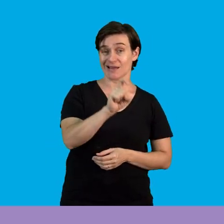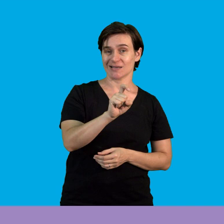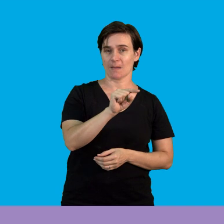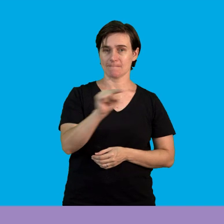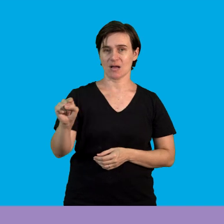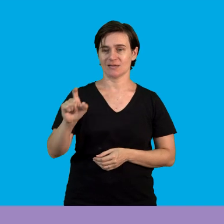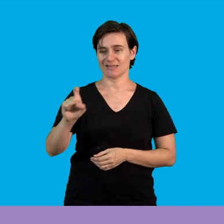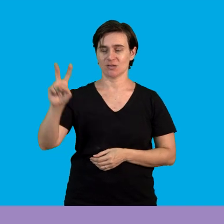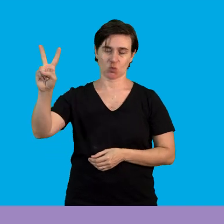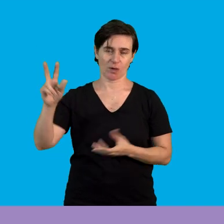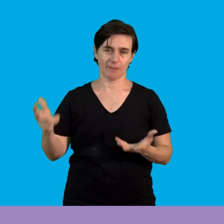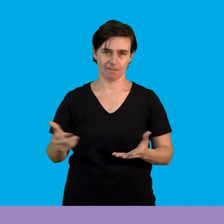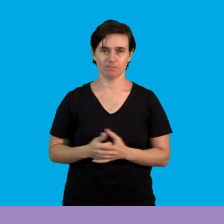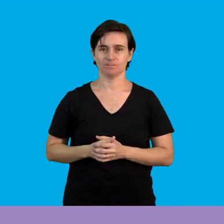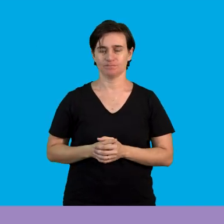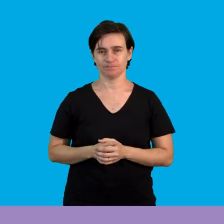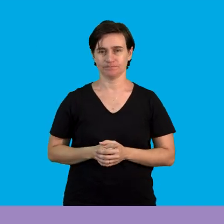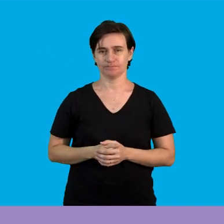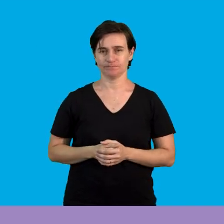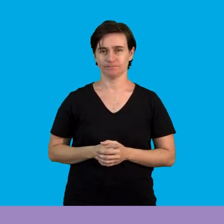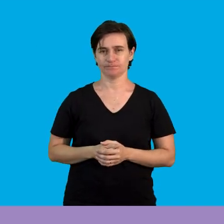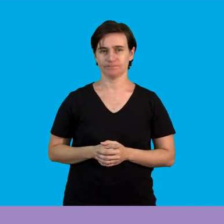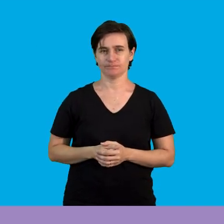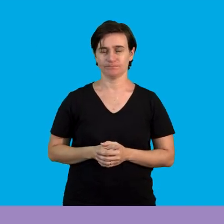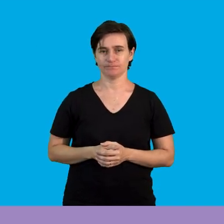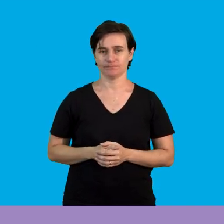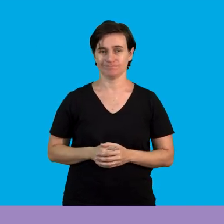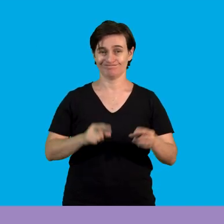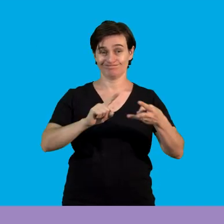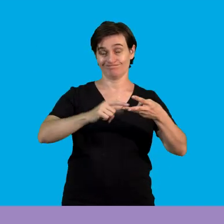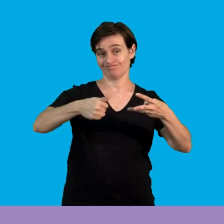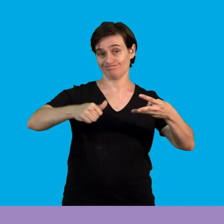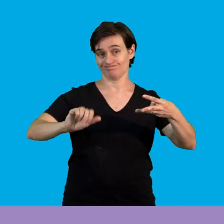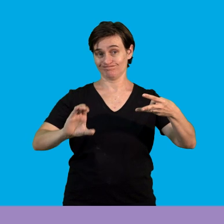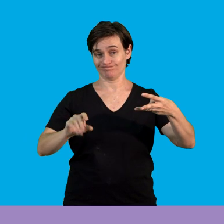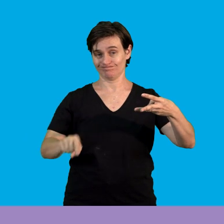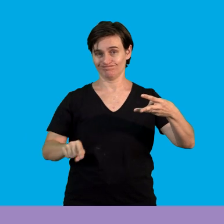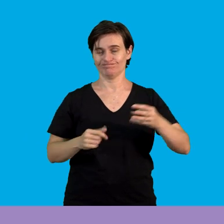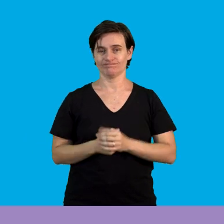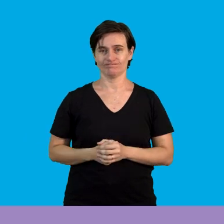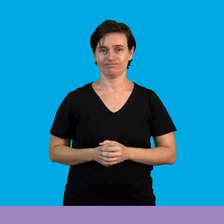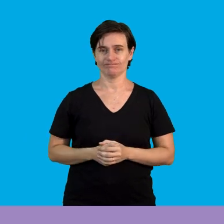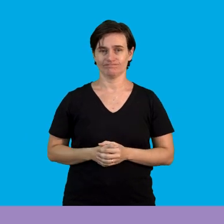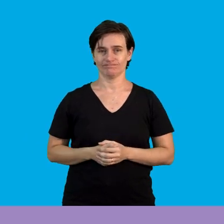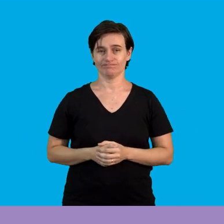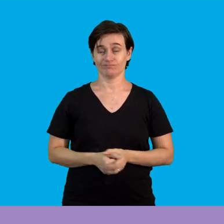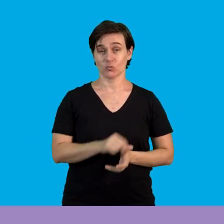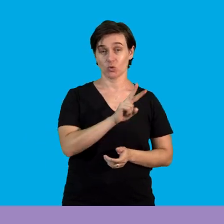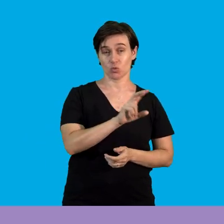as x minus x squared. All right? Let's look at the next one.